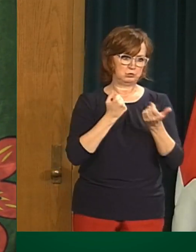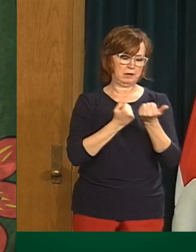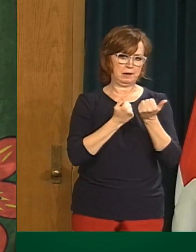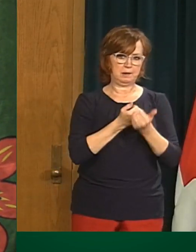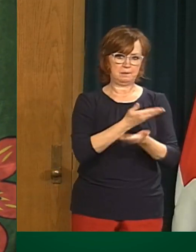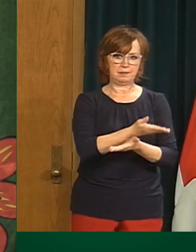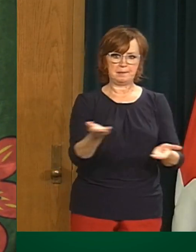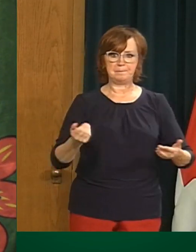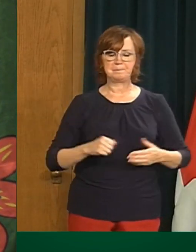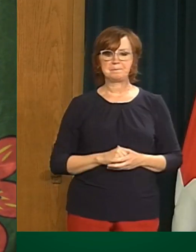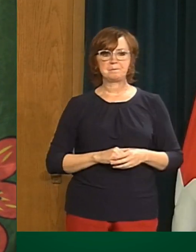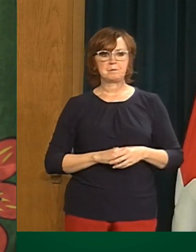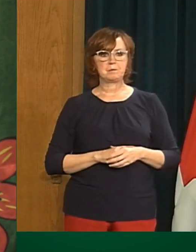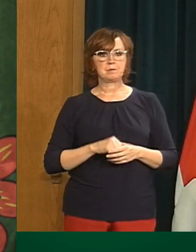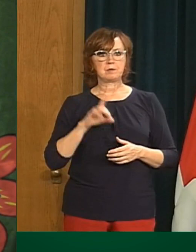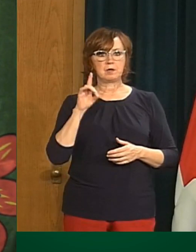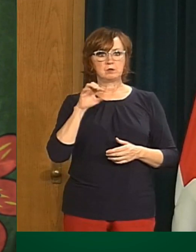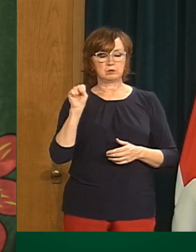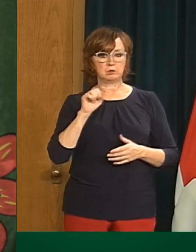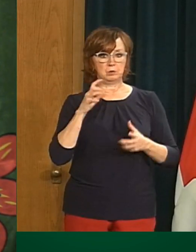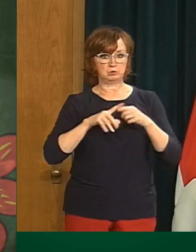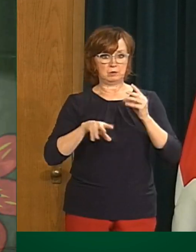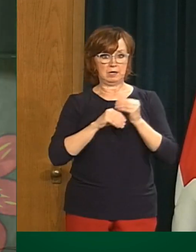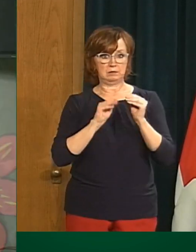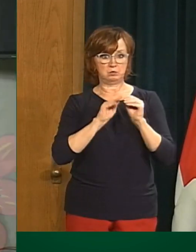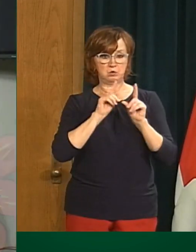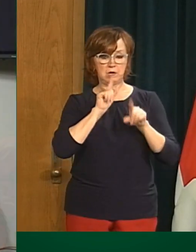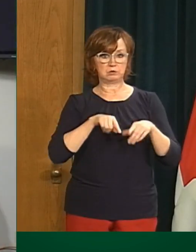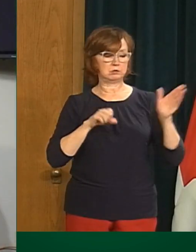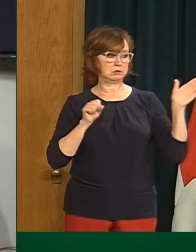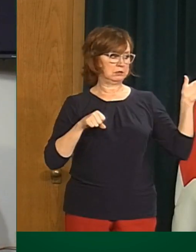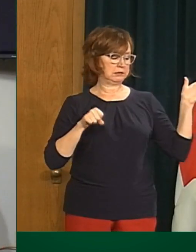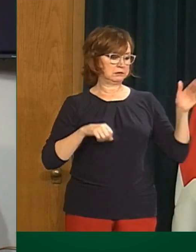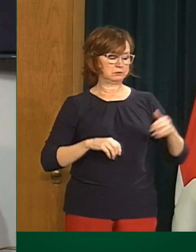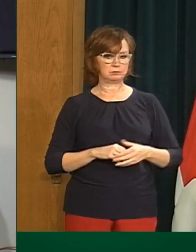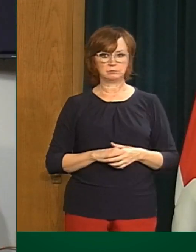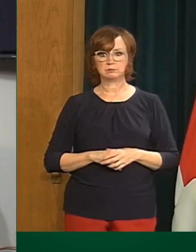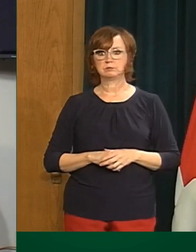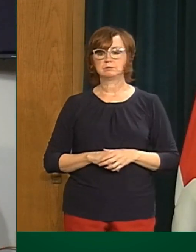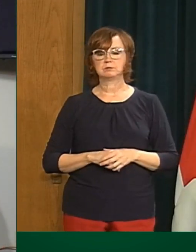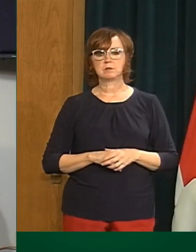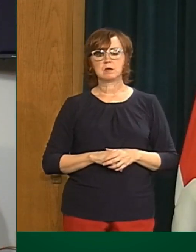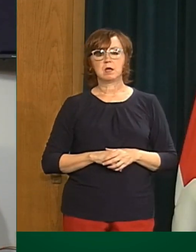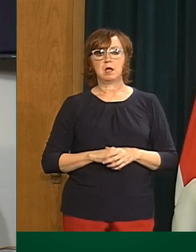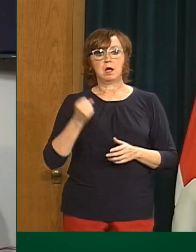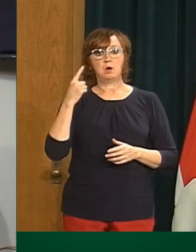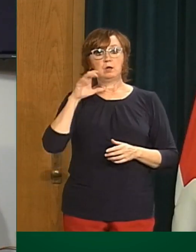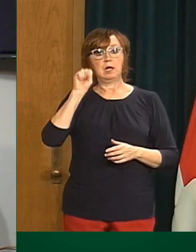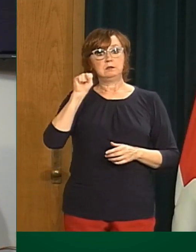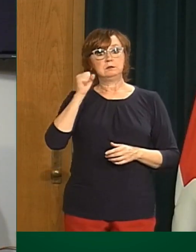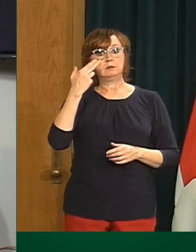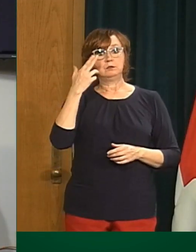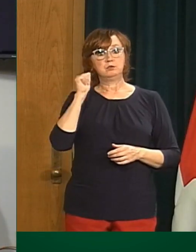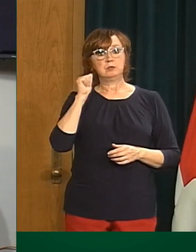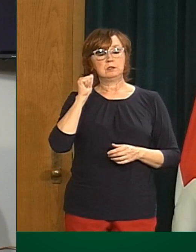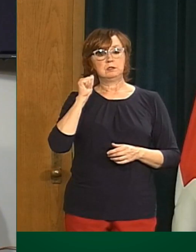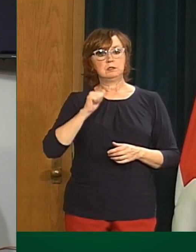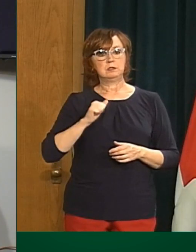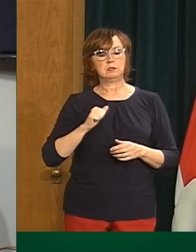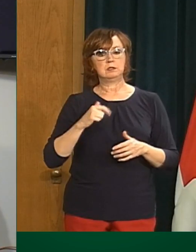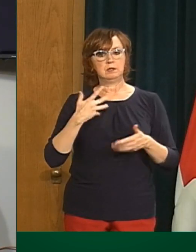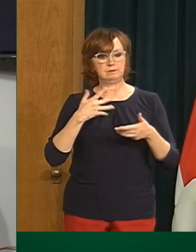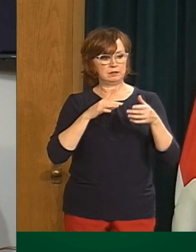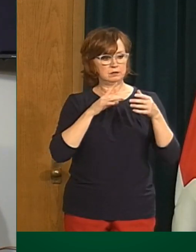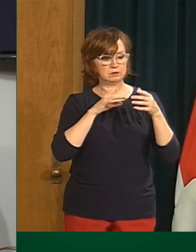protective equipment. Pardon me. Dr. Shahab, anything to add to that? Yeah, so I think, and so the Saskatchewan Health Authority did provide some updates on